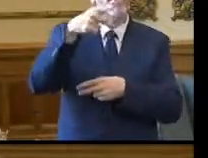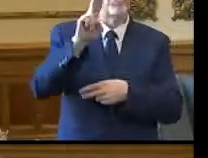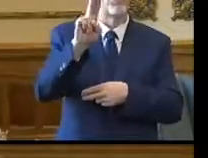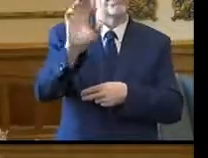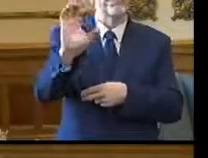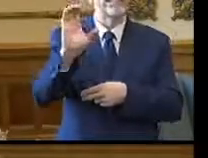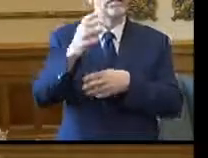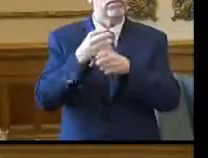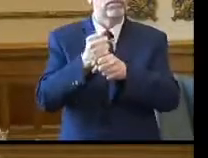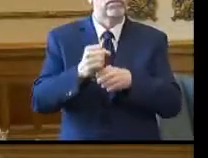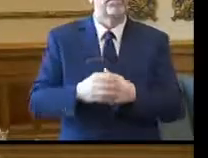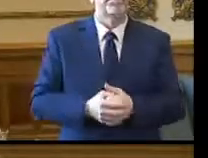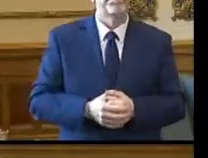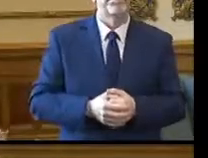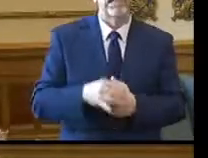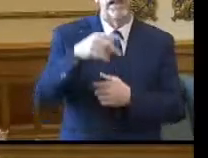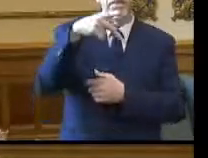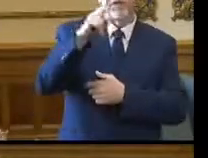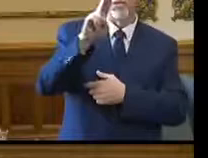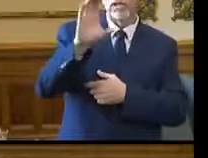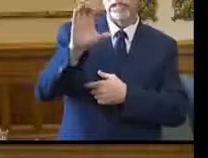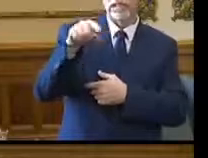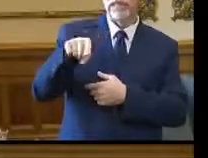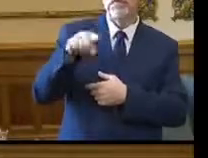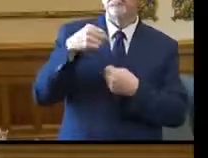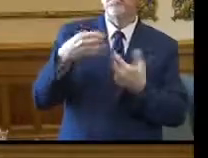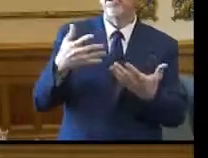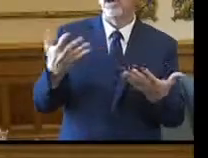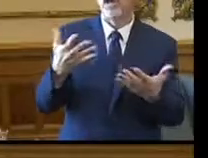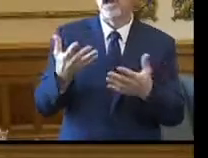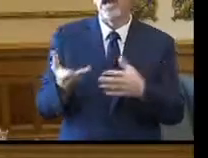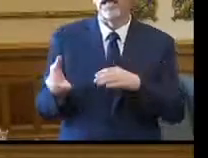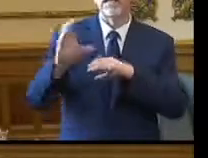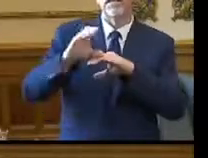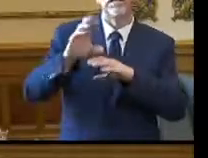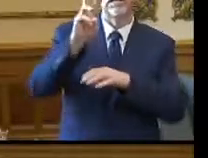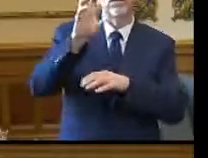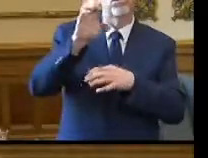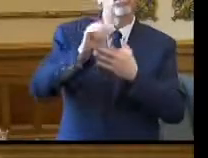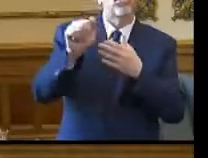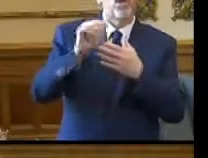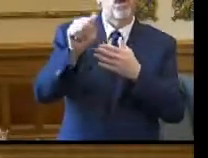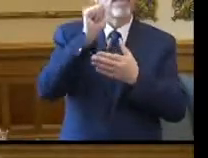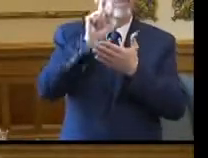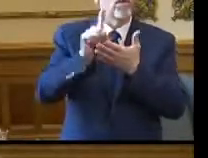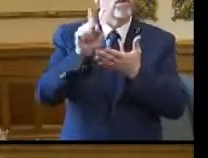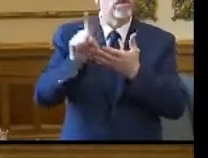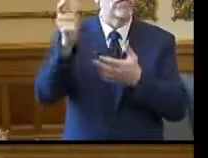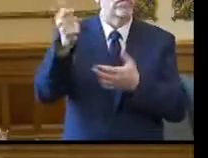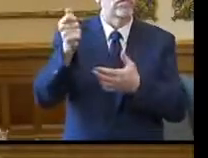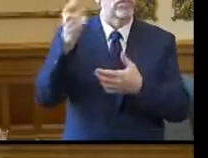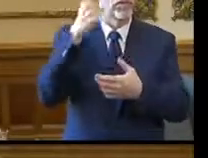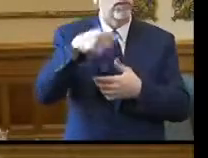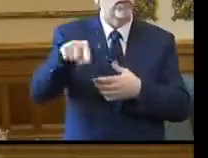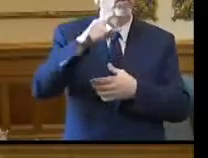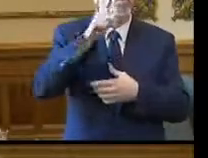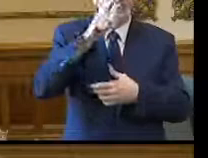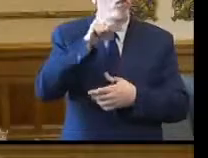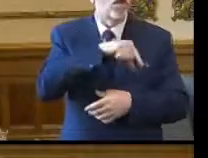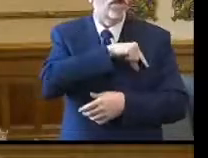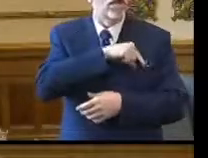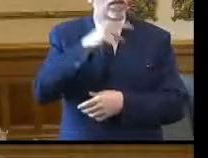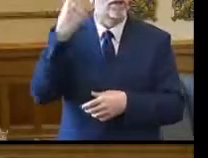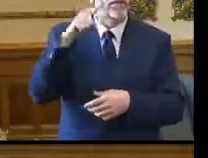PUC. The PUC provides an additional $600 in weekly benefits to those who are eligible